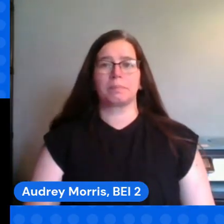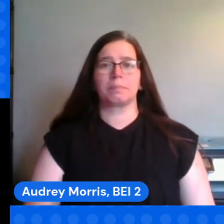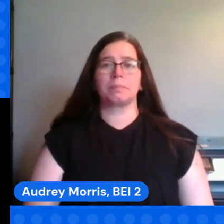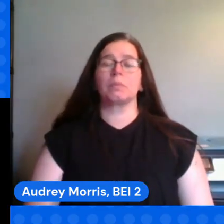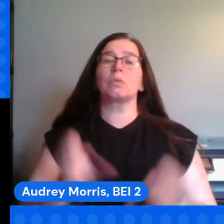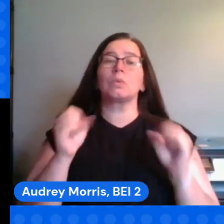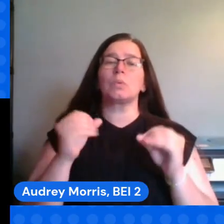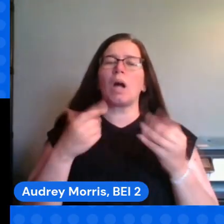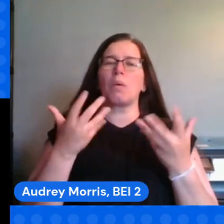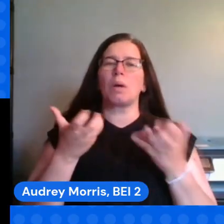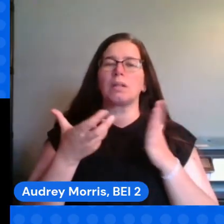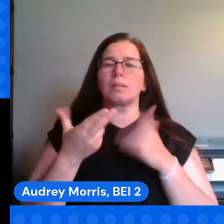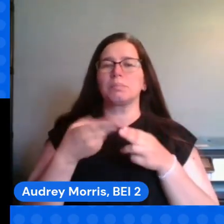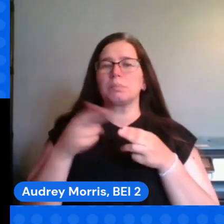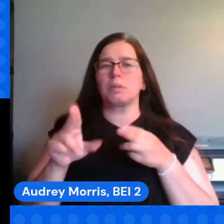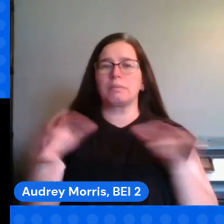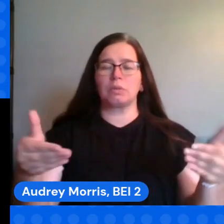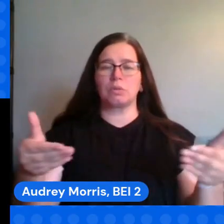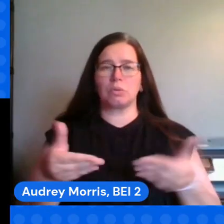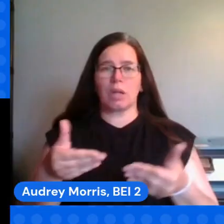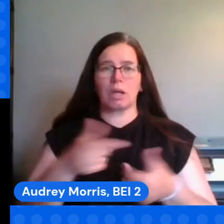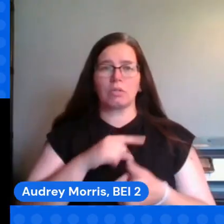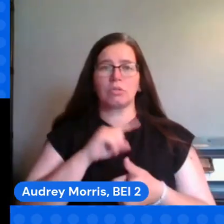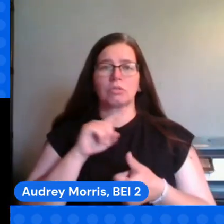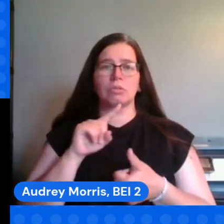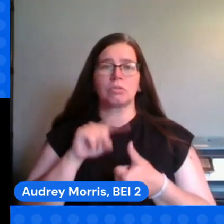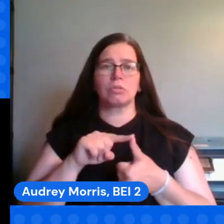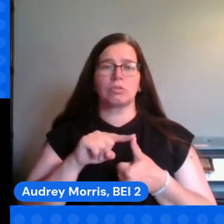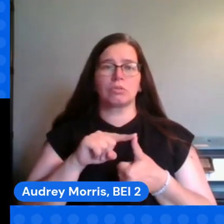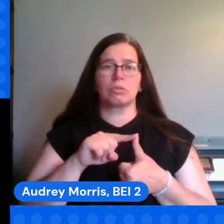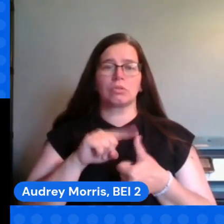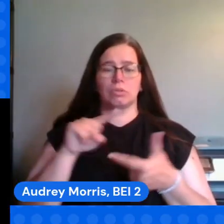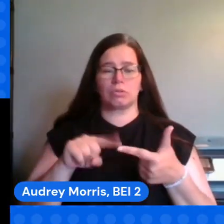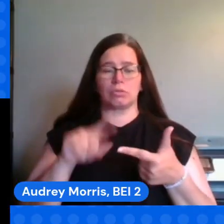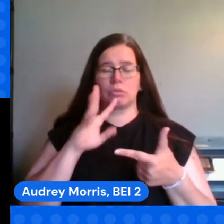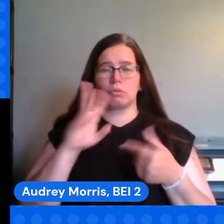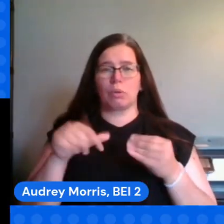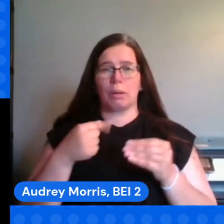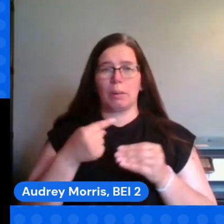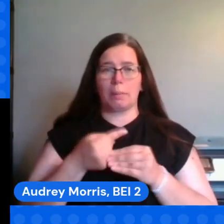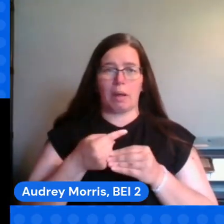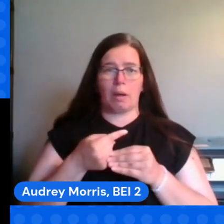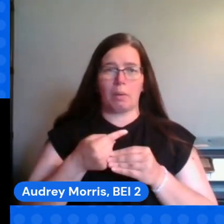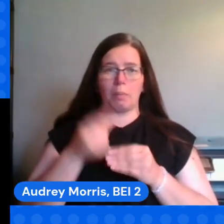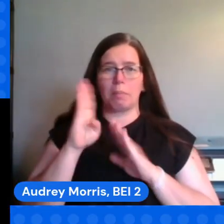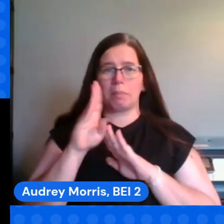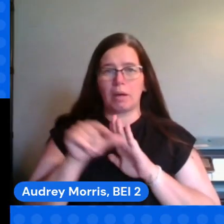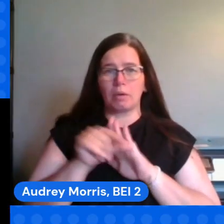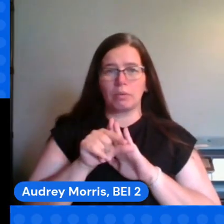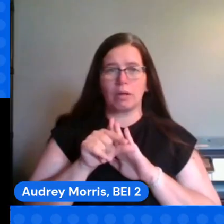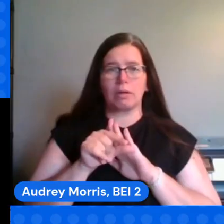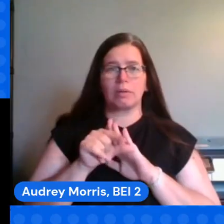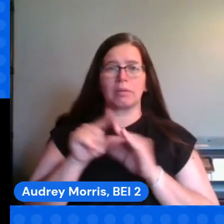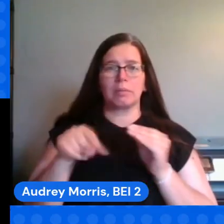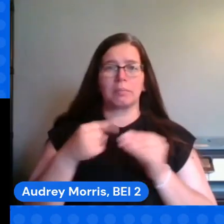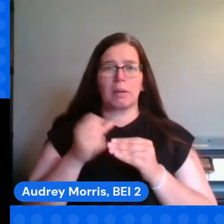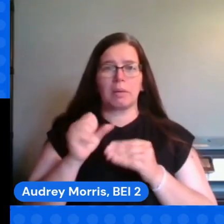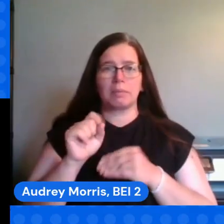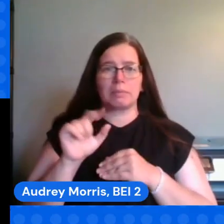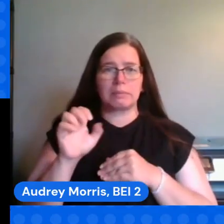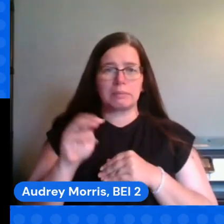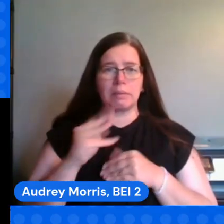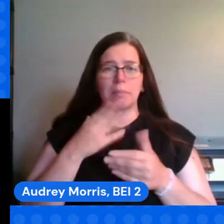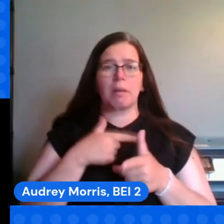So I want to kind of just go through brief introductions. We'll talk about, give a little background on BR STEM, and then we'll dive